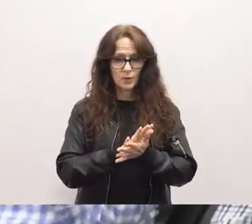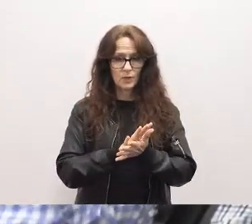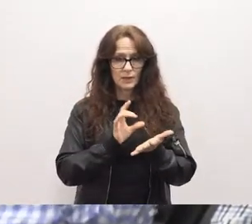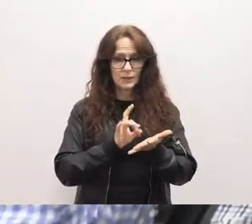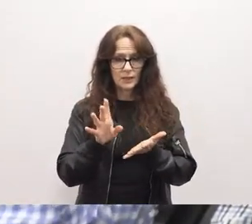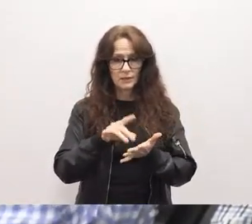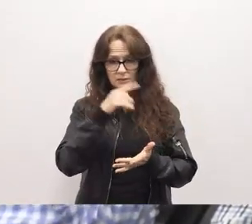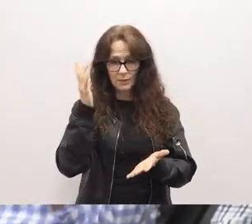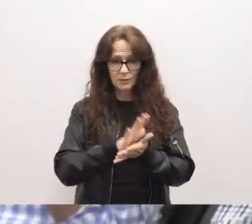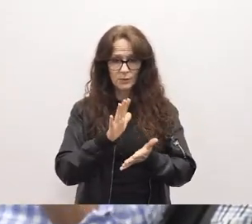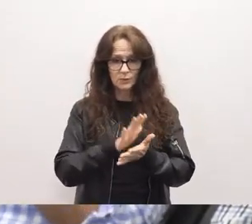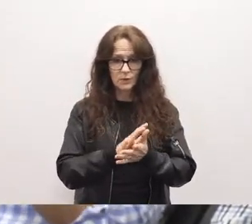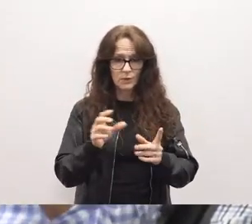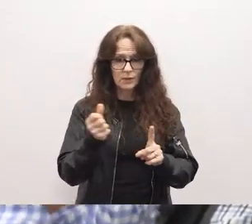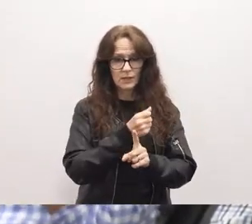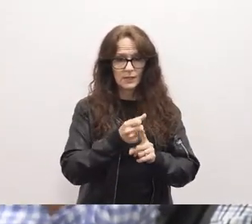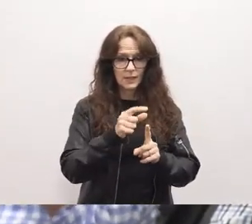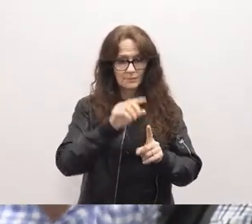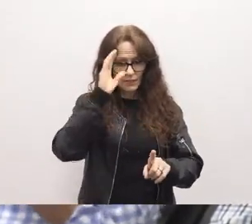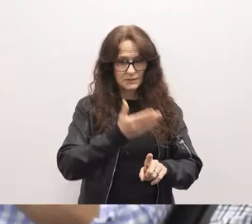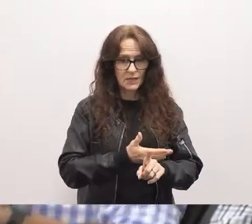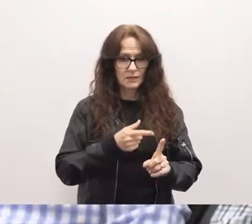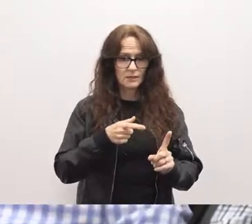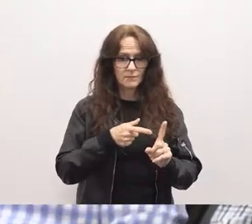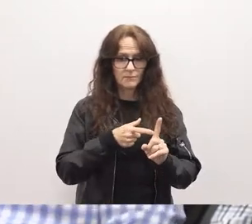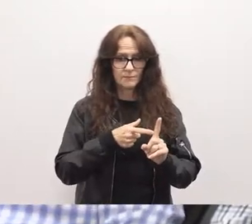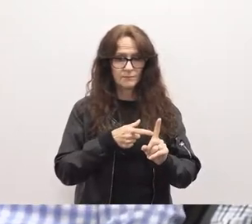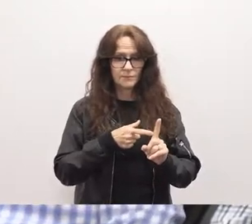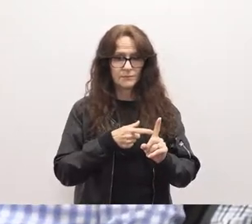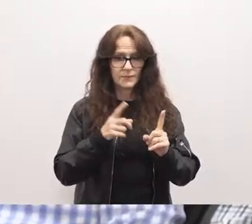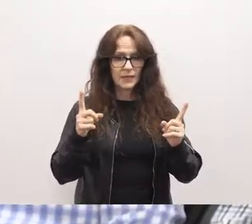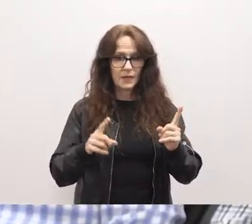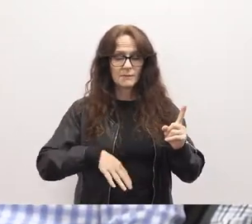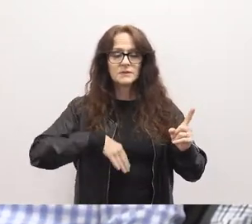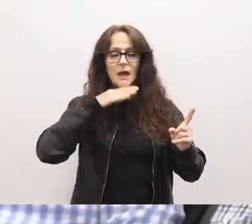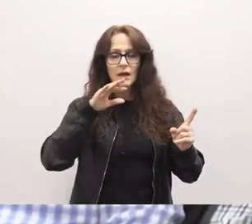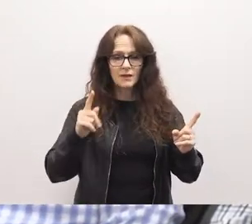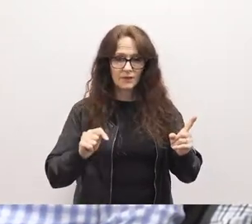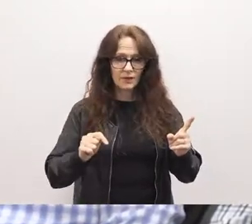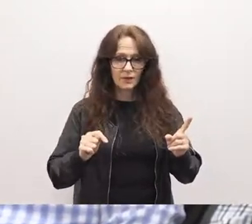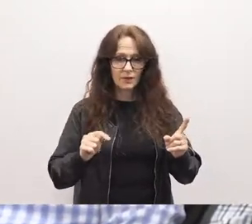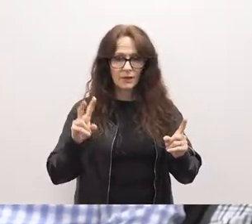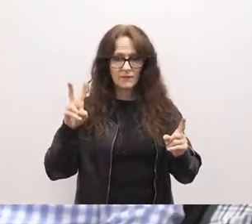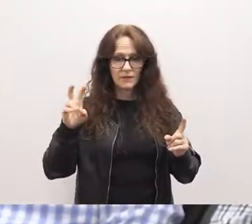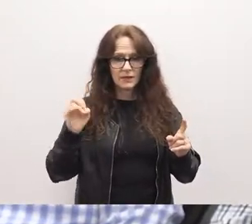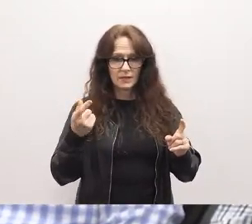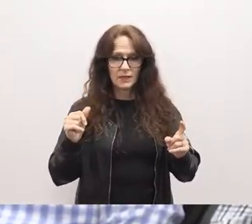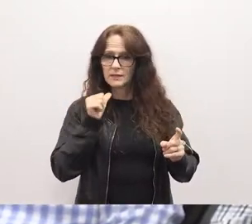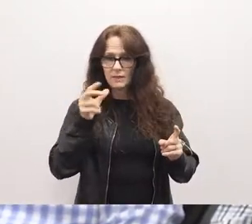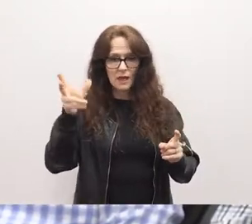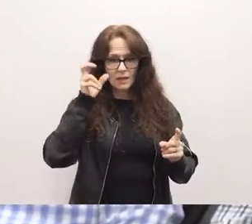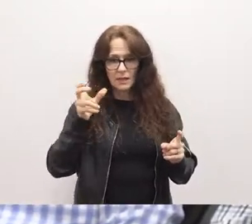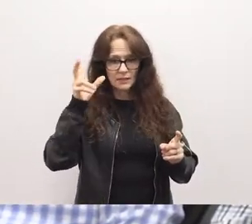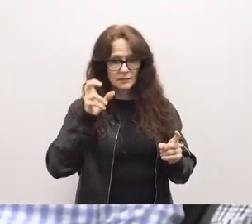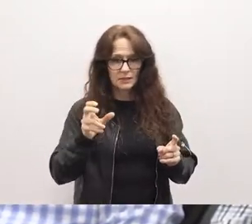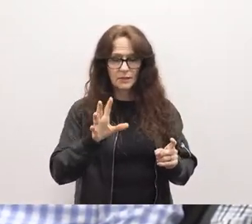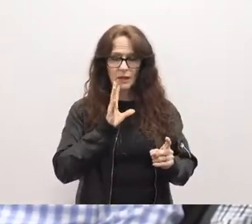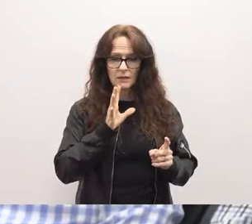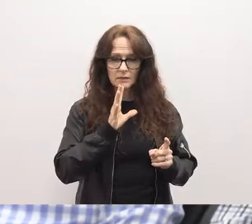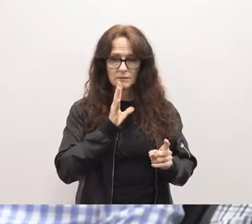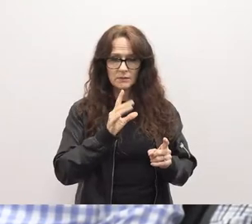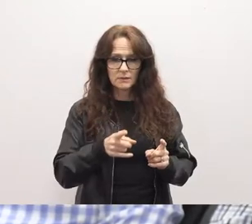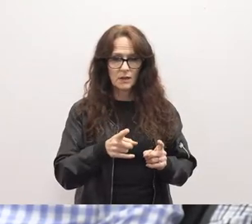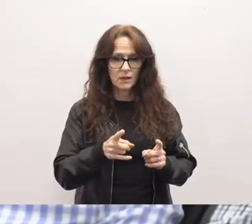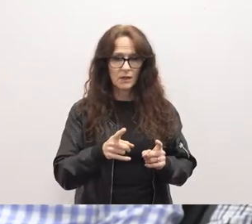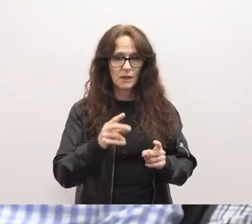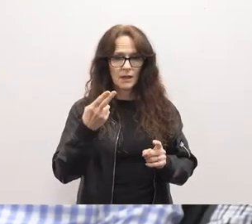kicked out of summer school because he attacked my son, and I'm just tired of it. De La Vega does not listen. I talked to Mr. Hayes. I've